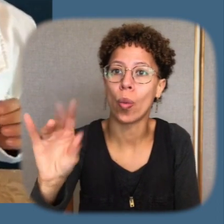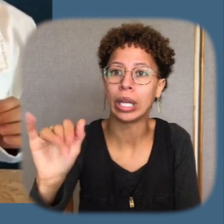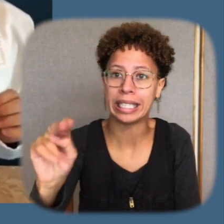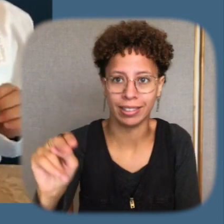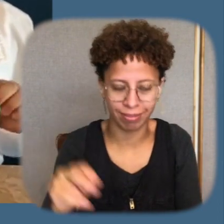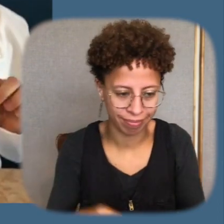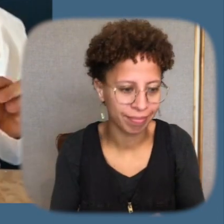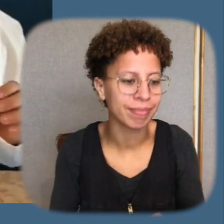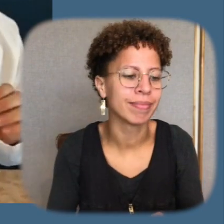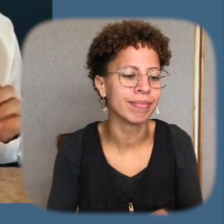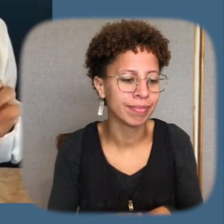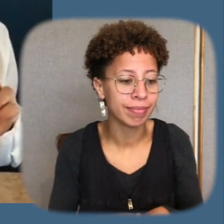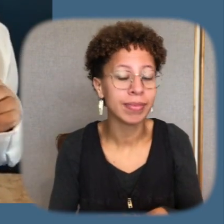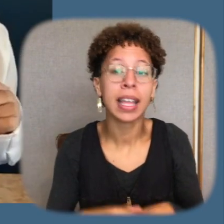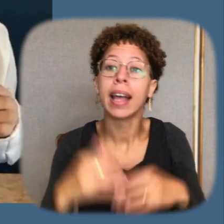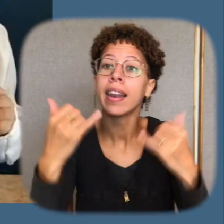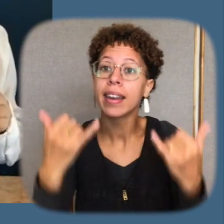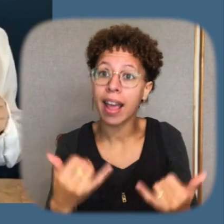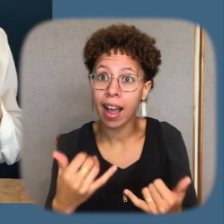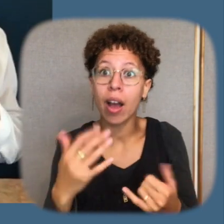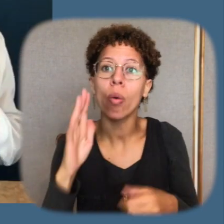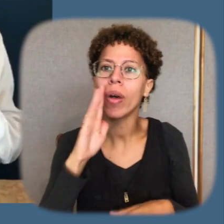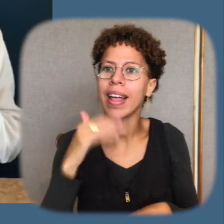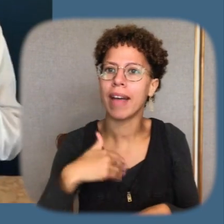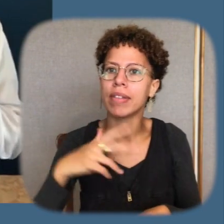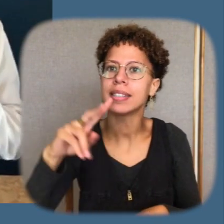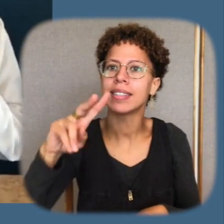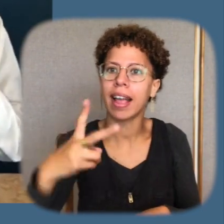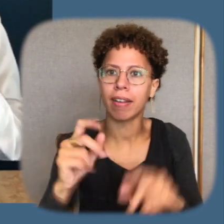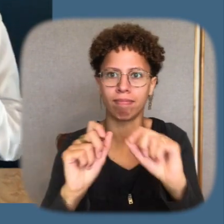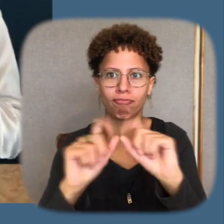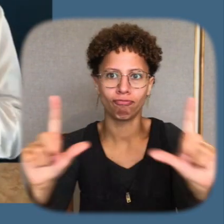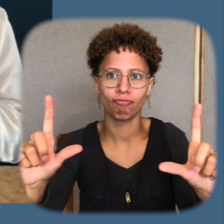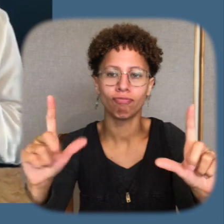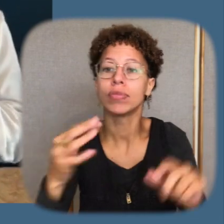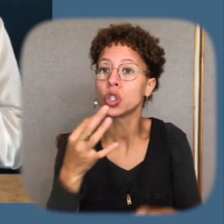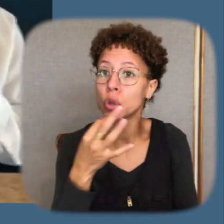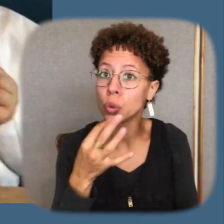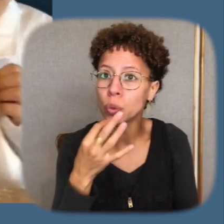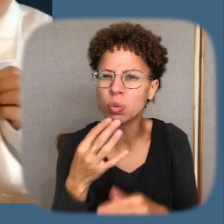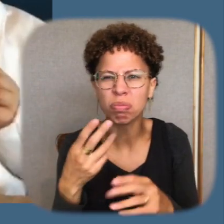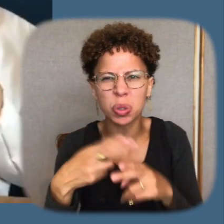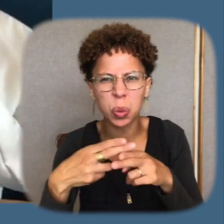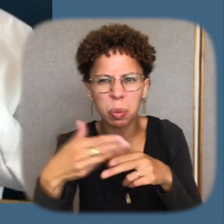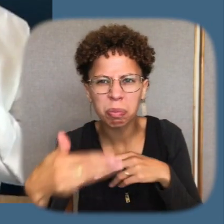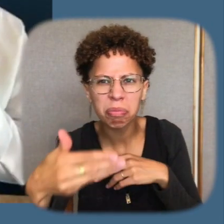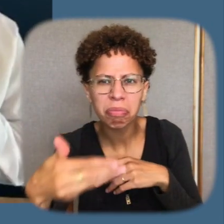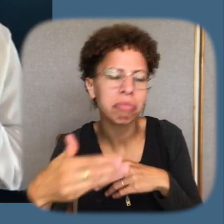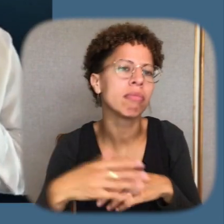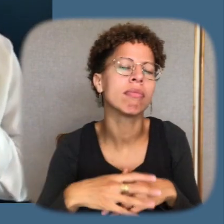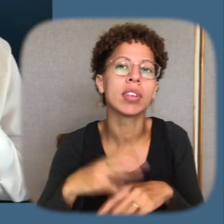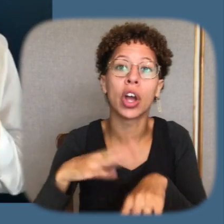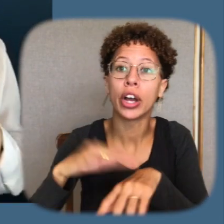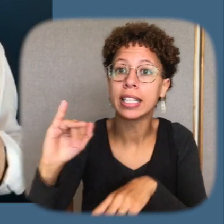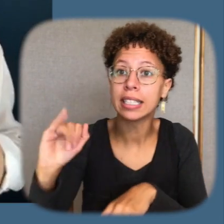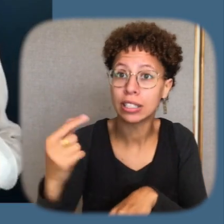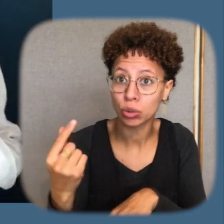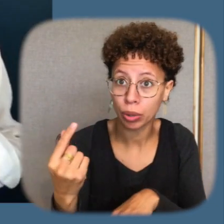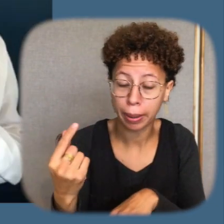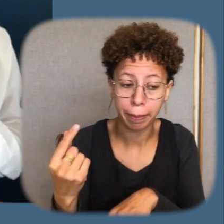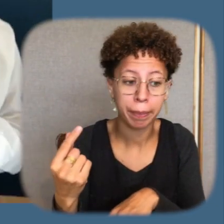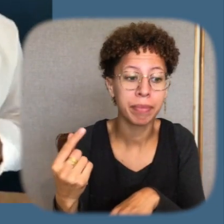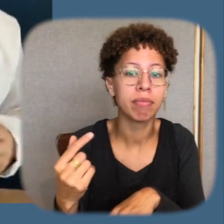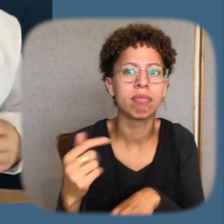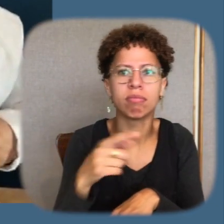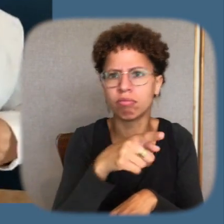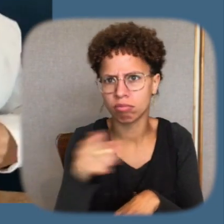Okay, so we are going to have a second session pretty soon on Instagram. You